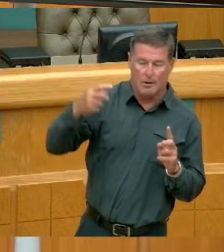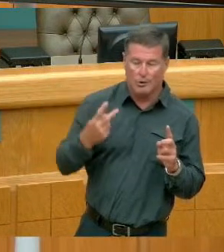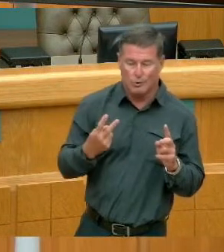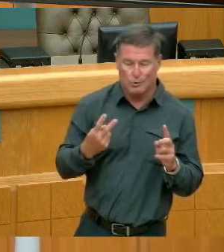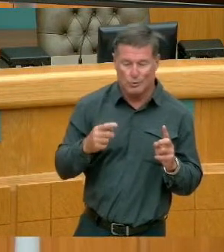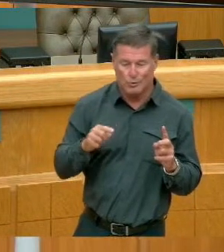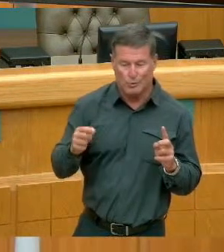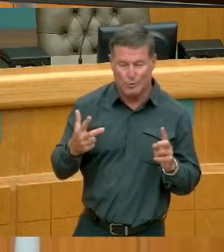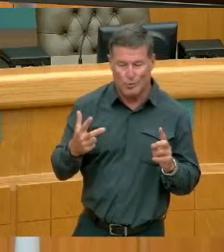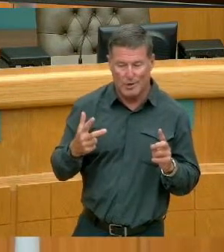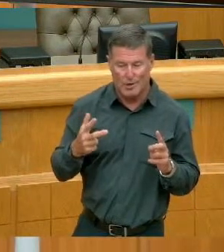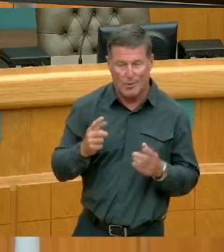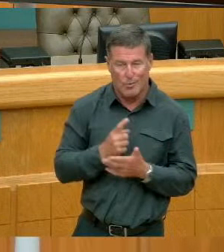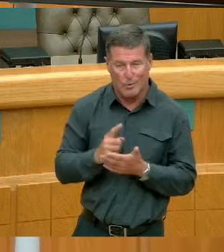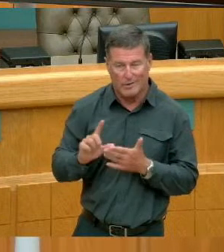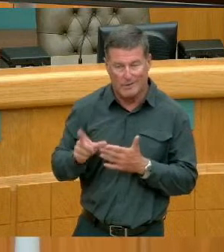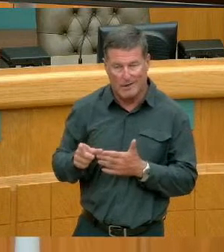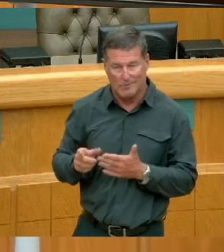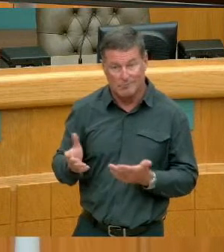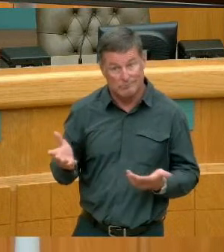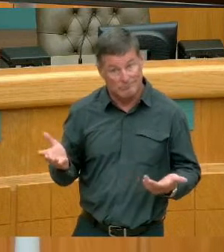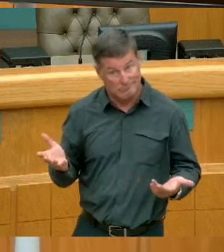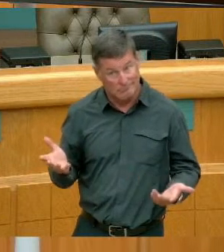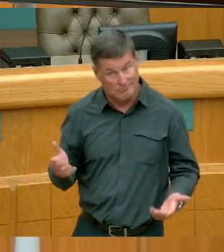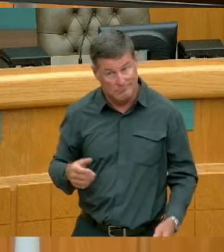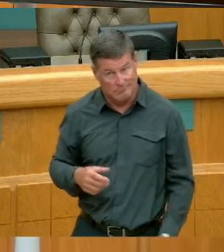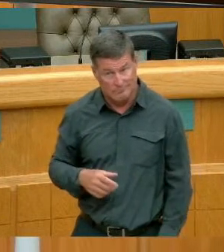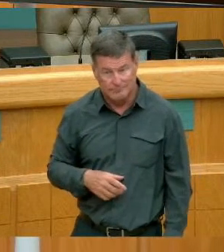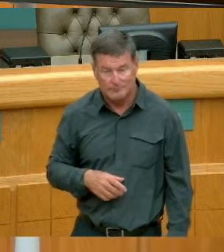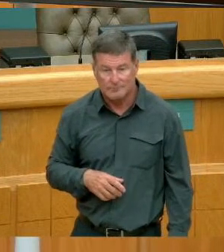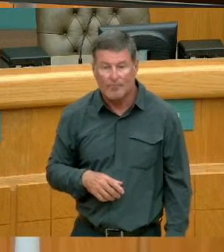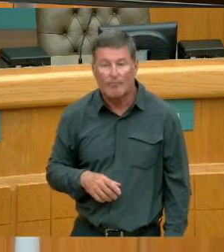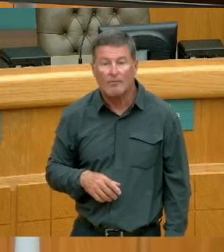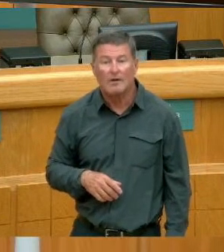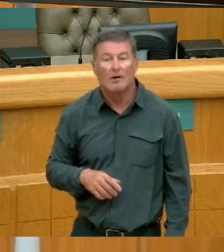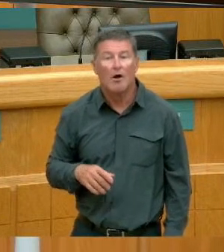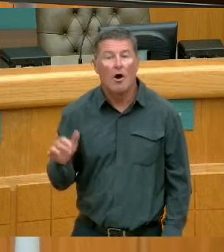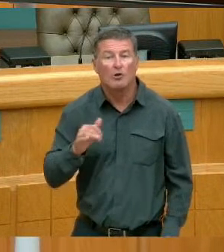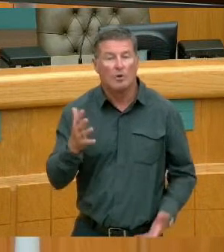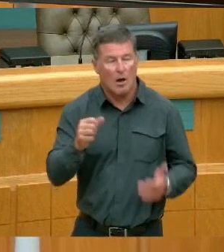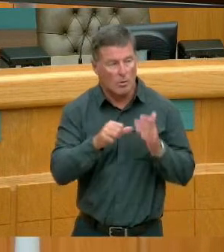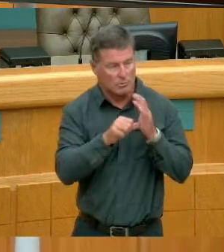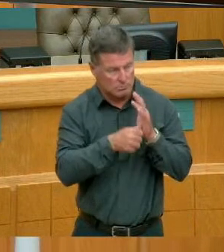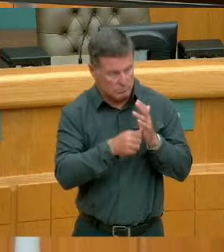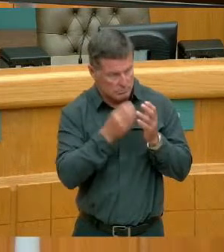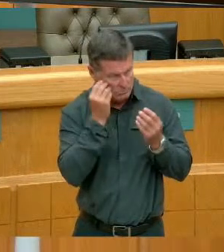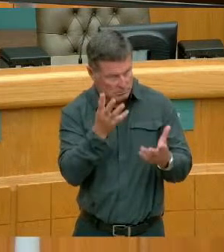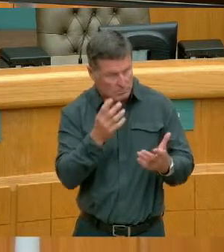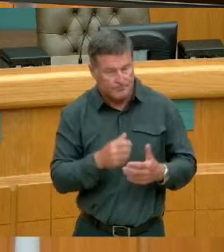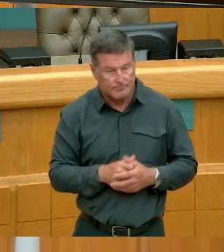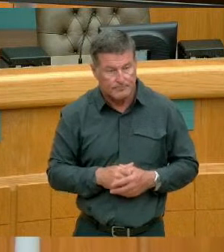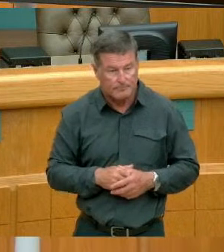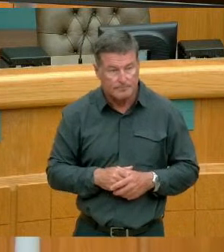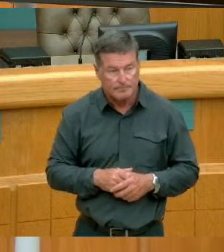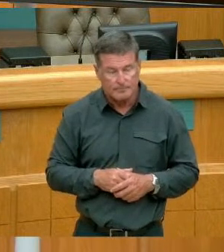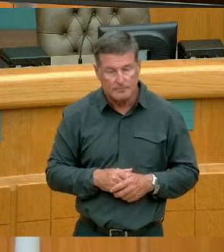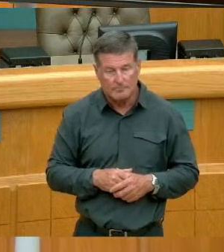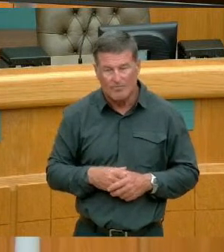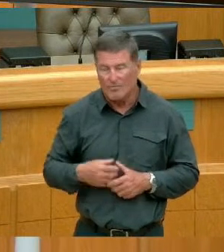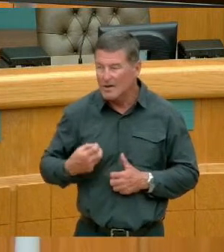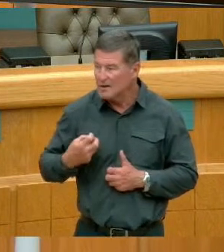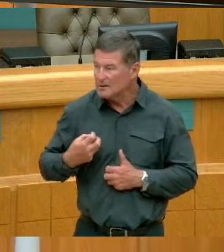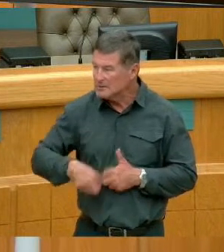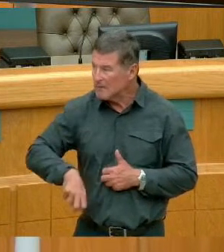one of the things that I want you to know is that it's always very